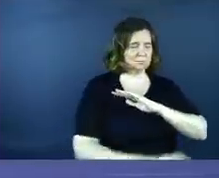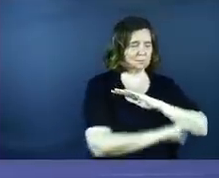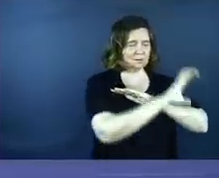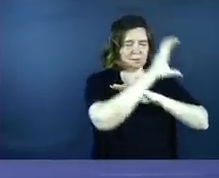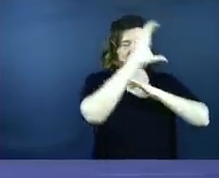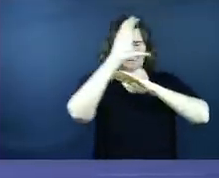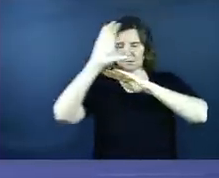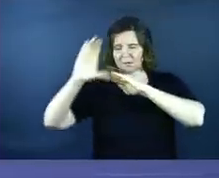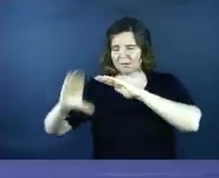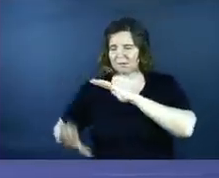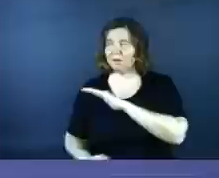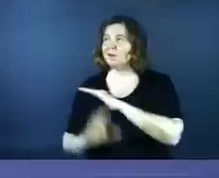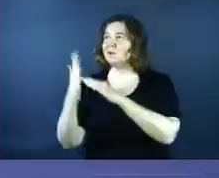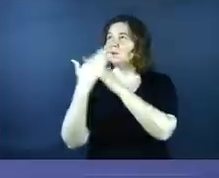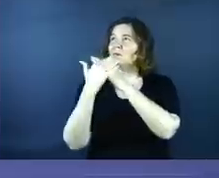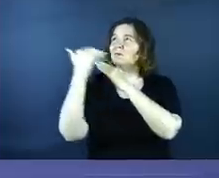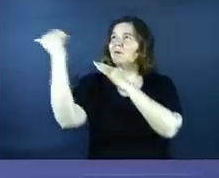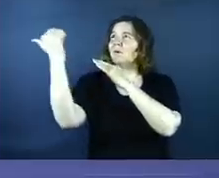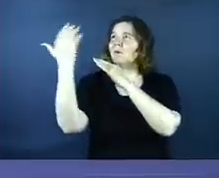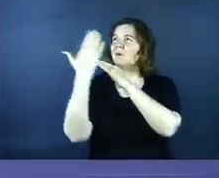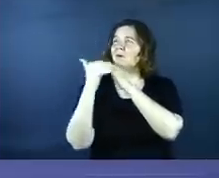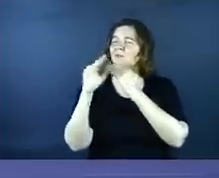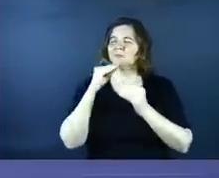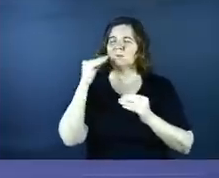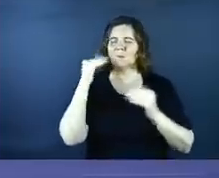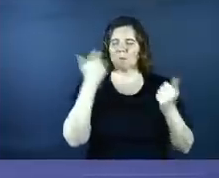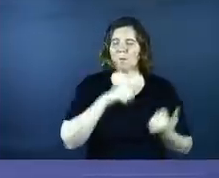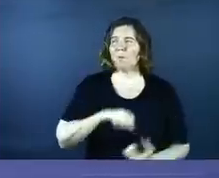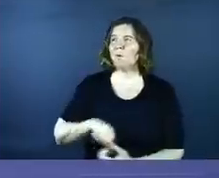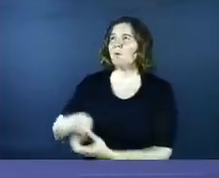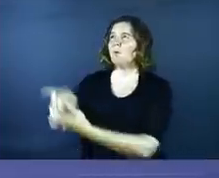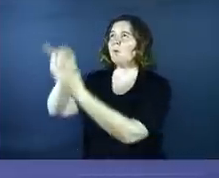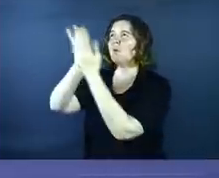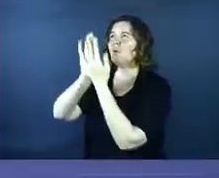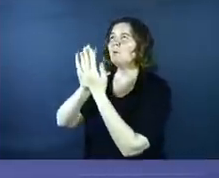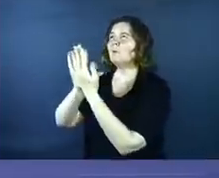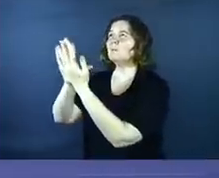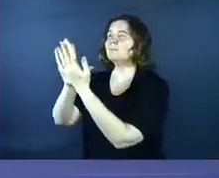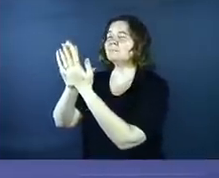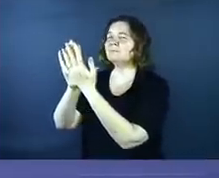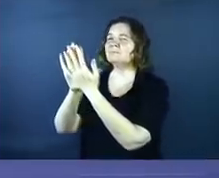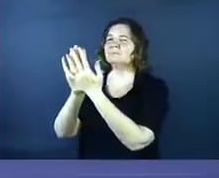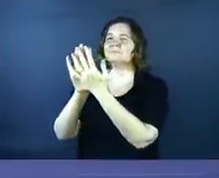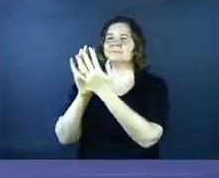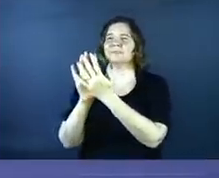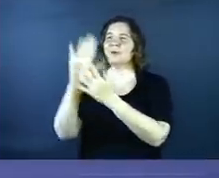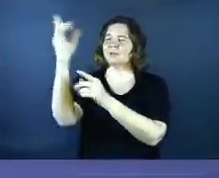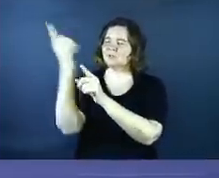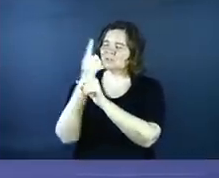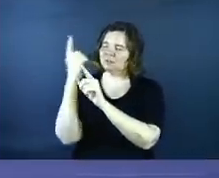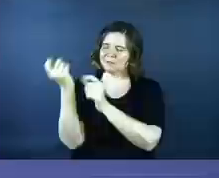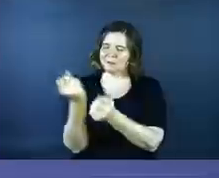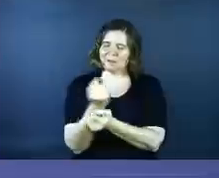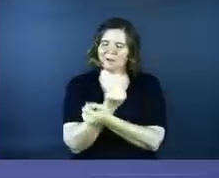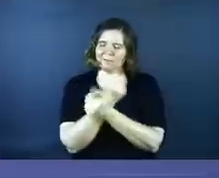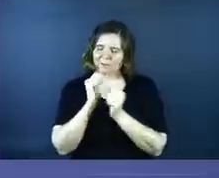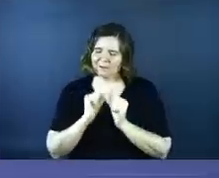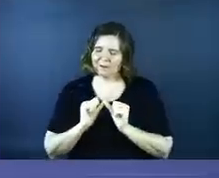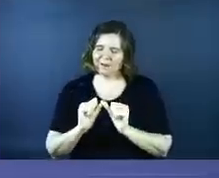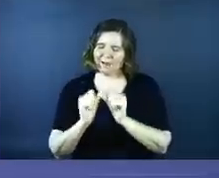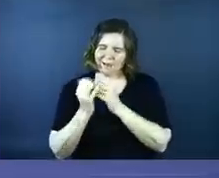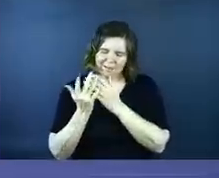The dawn, he calls his children home. His righteous